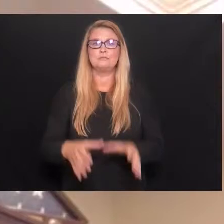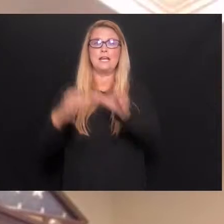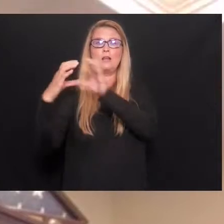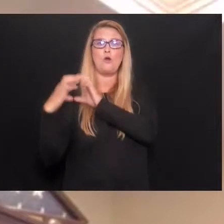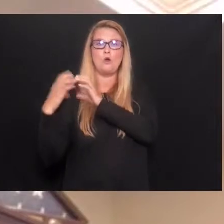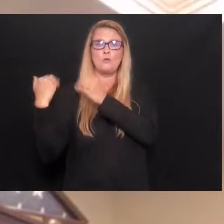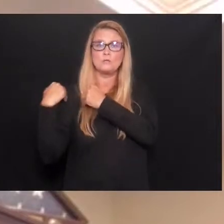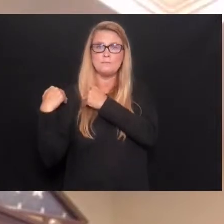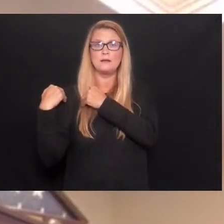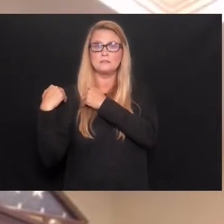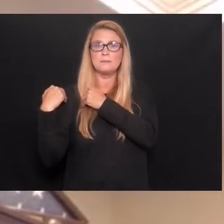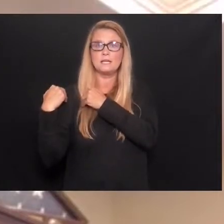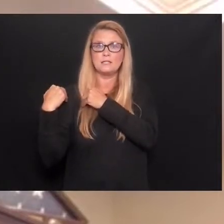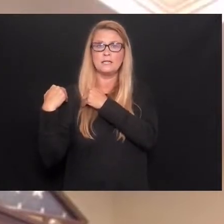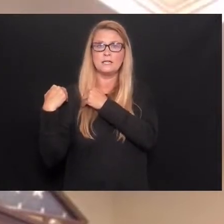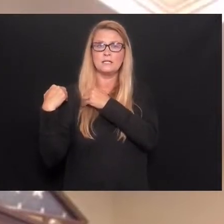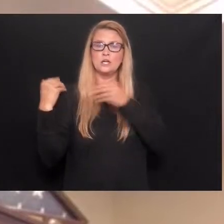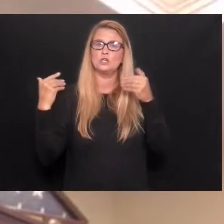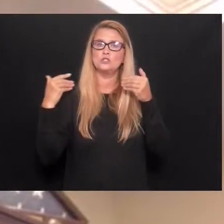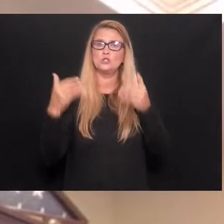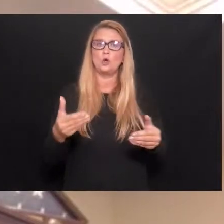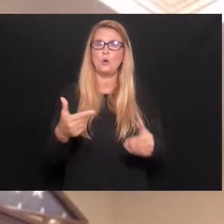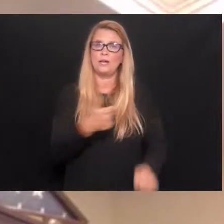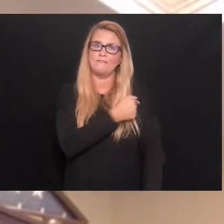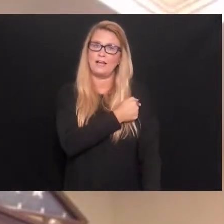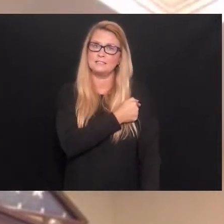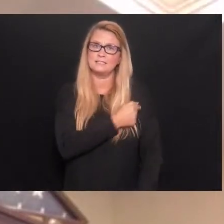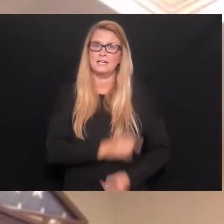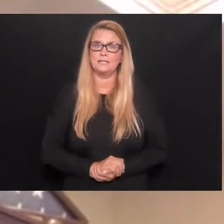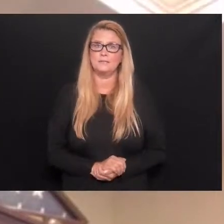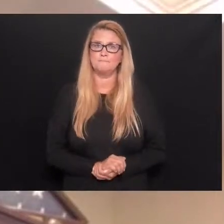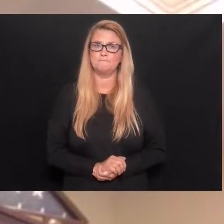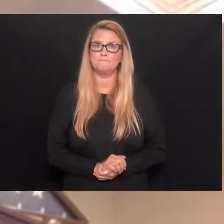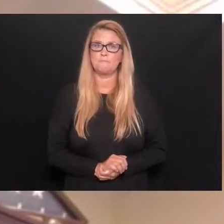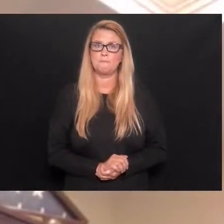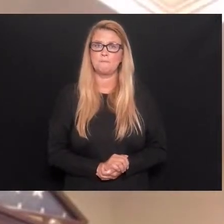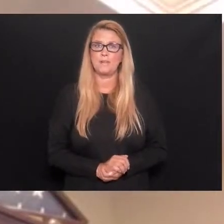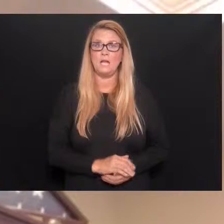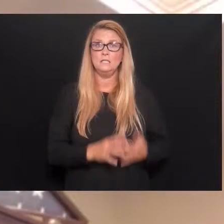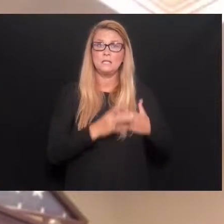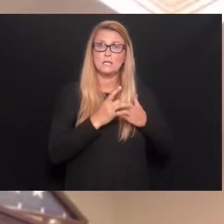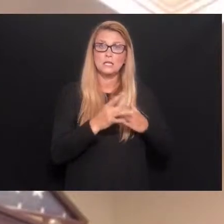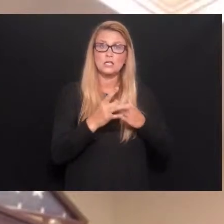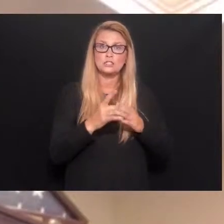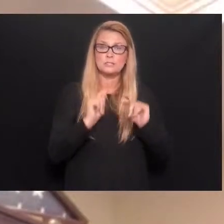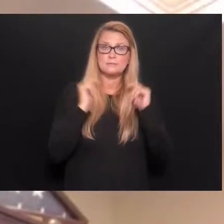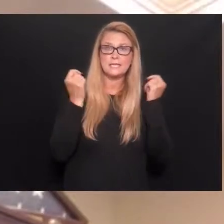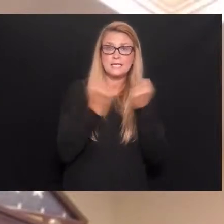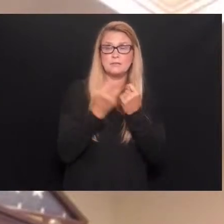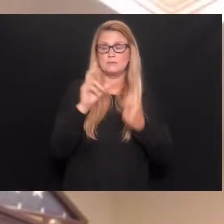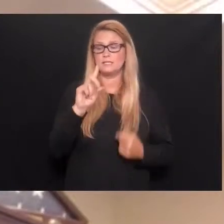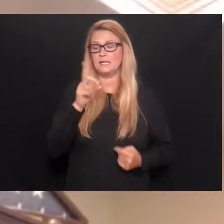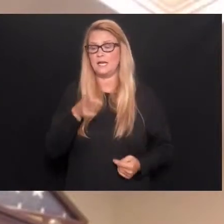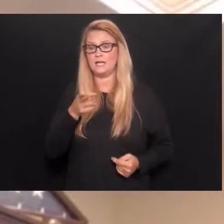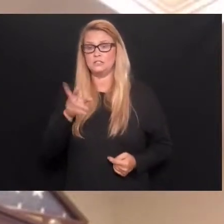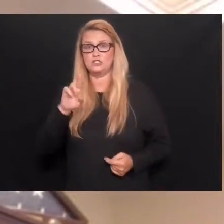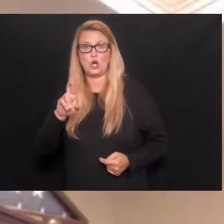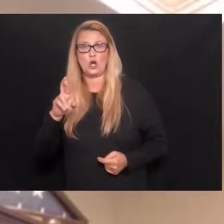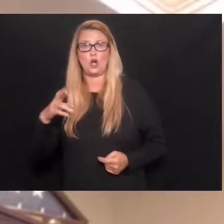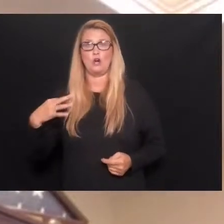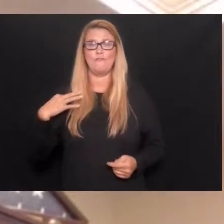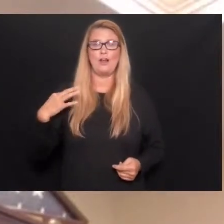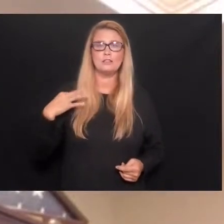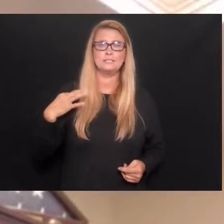governor points out, to go get vaccinated. His leadership team, DHHR, the Guard, volunteers,